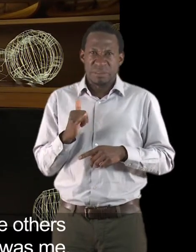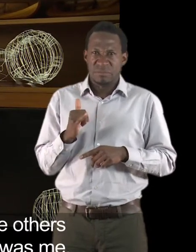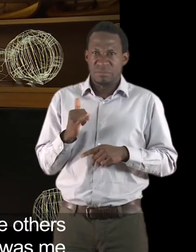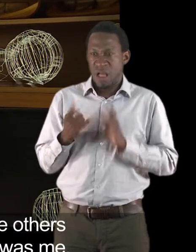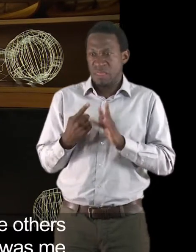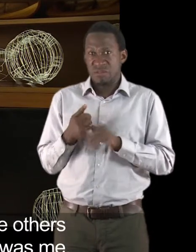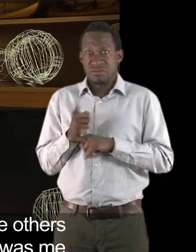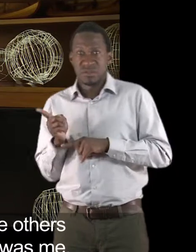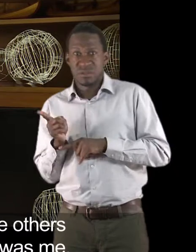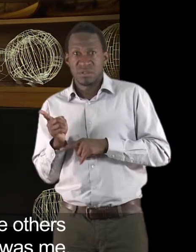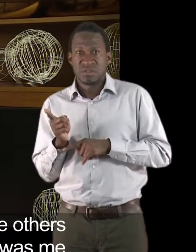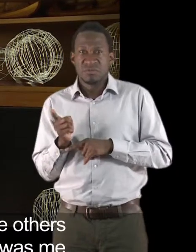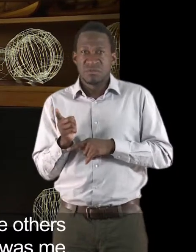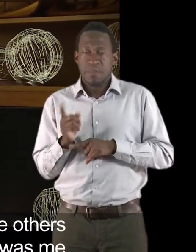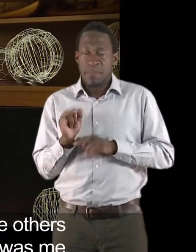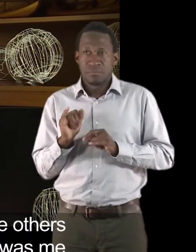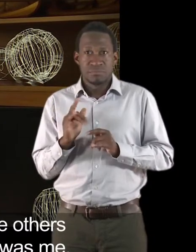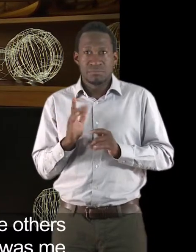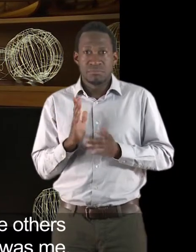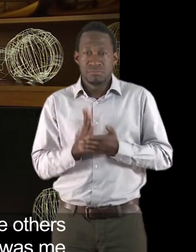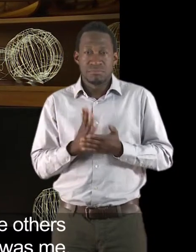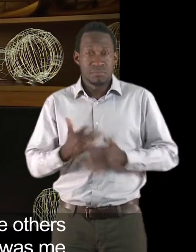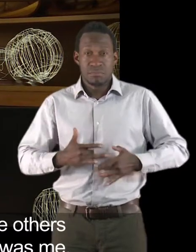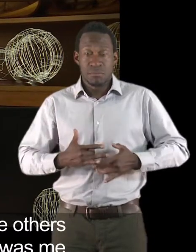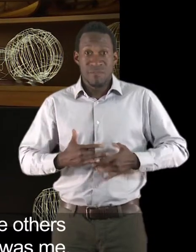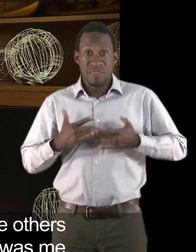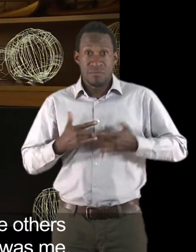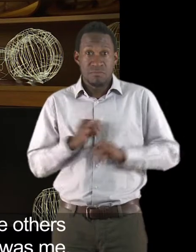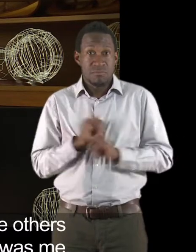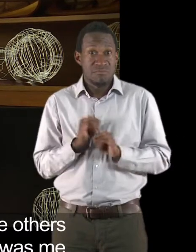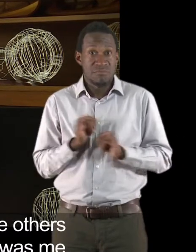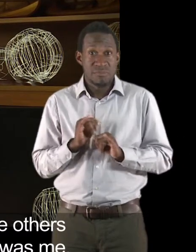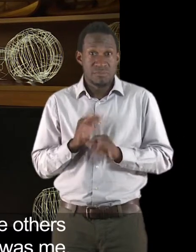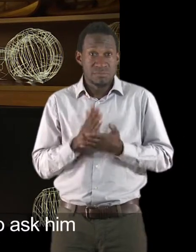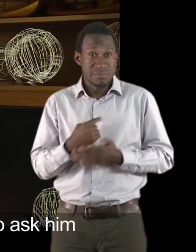or maybe it was one of the others, I've got a horrible feeling it was me.